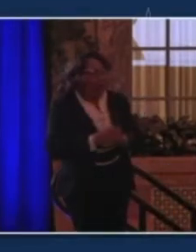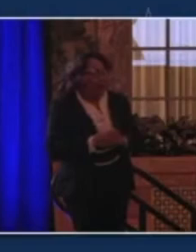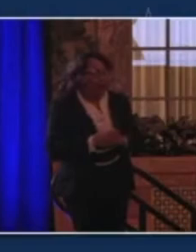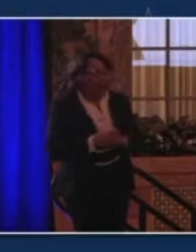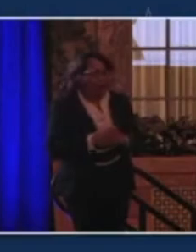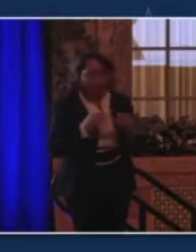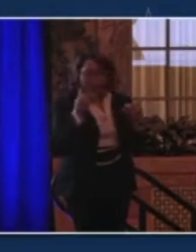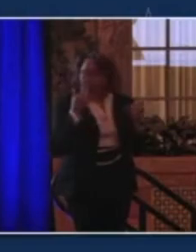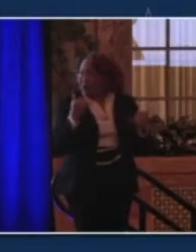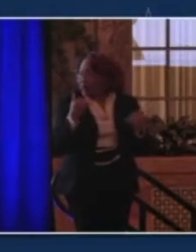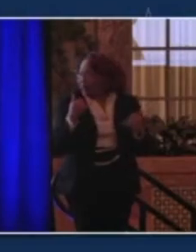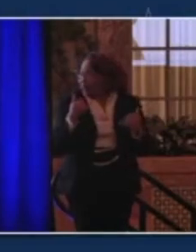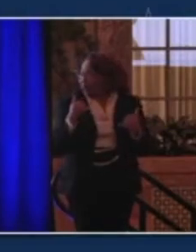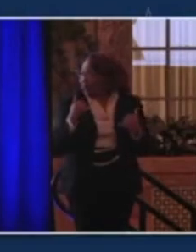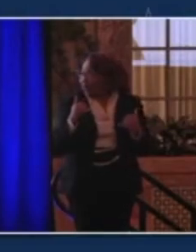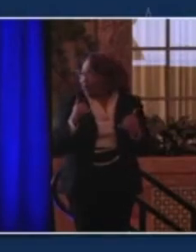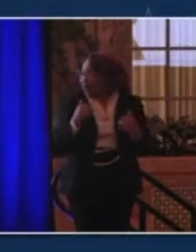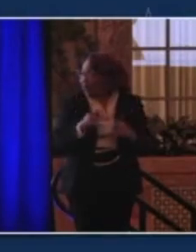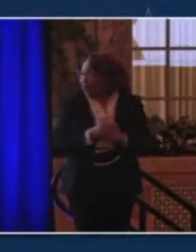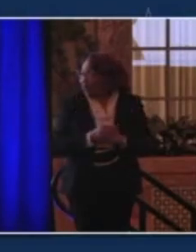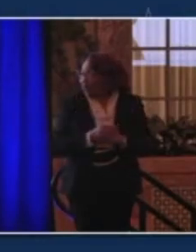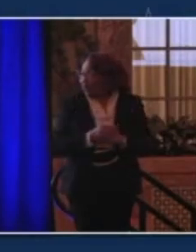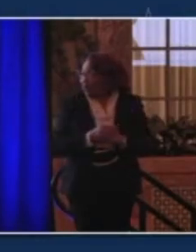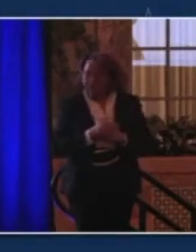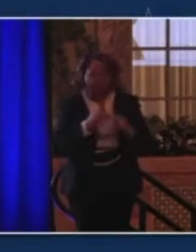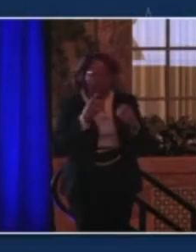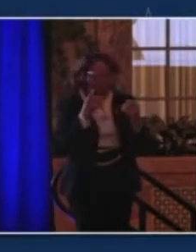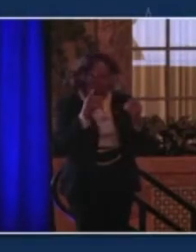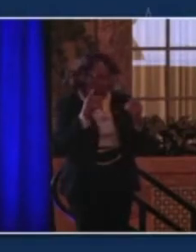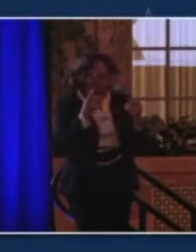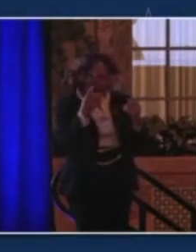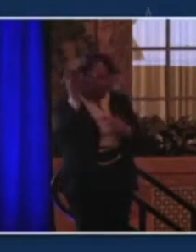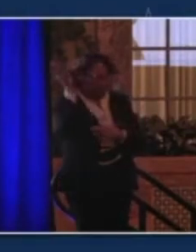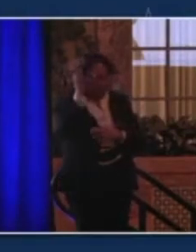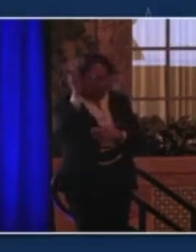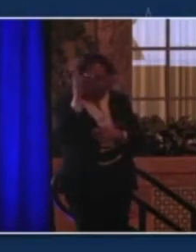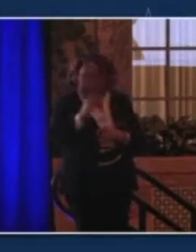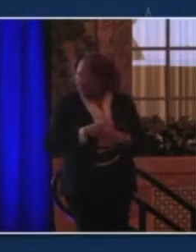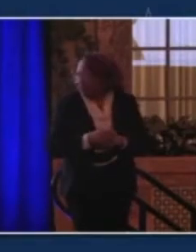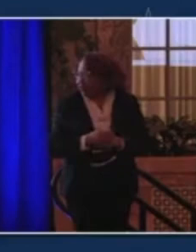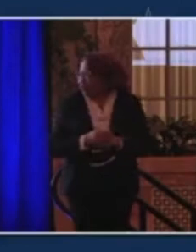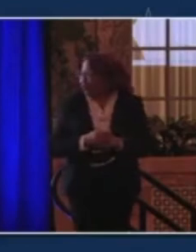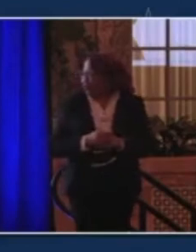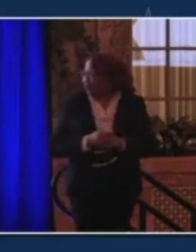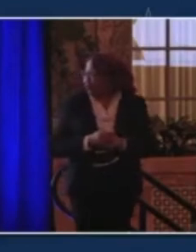Right now we're going to have a very special presentation. Check this out.